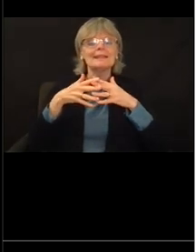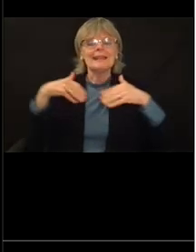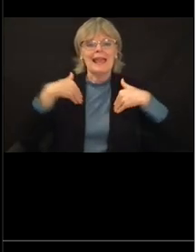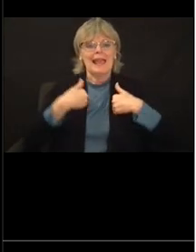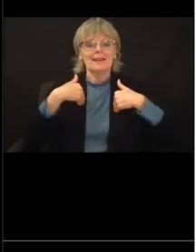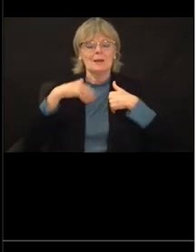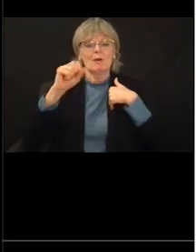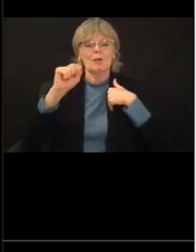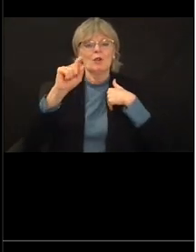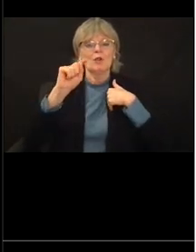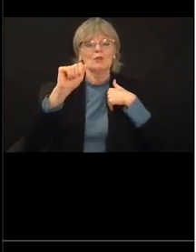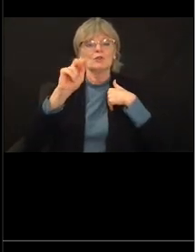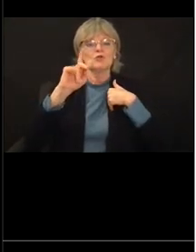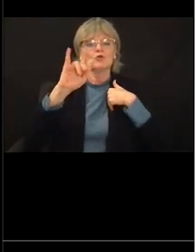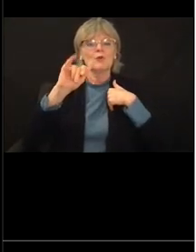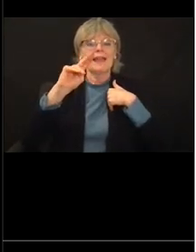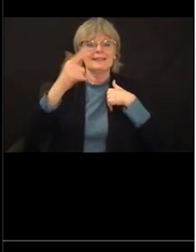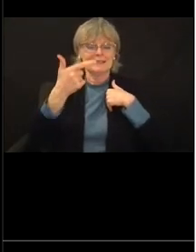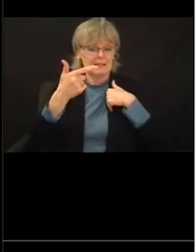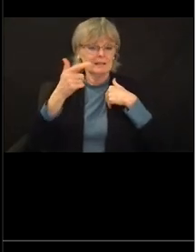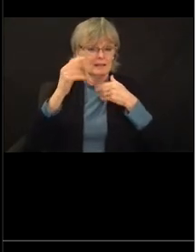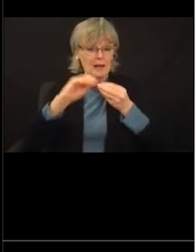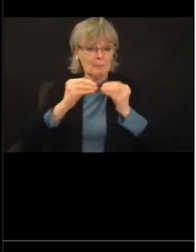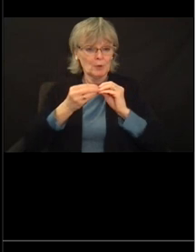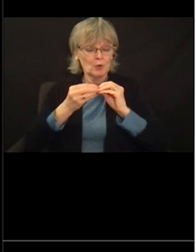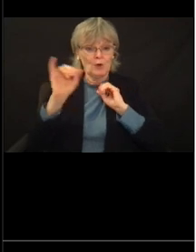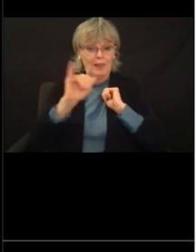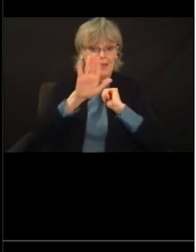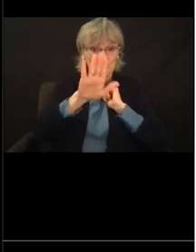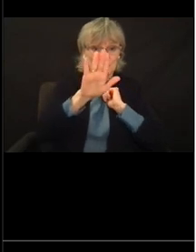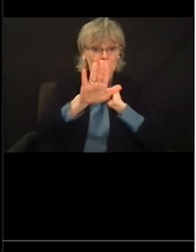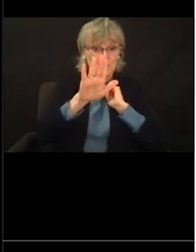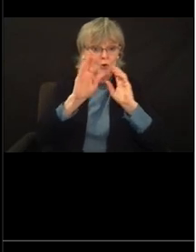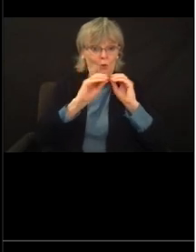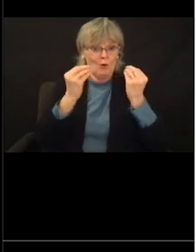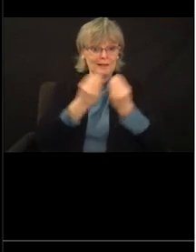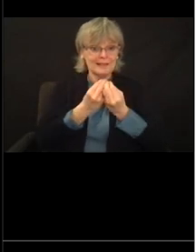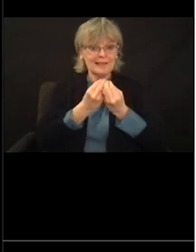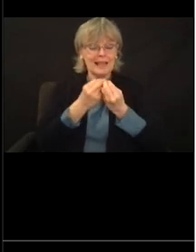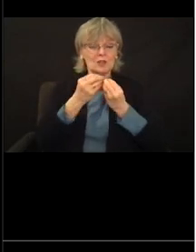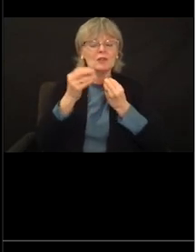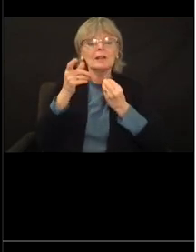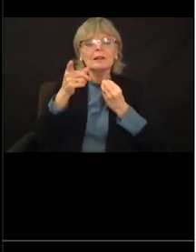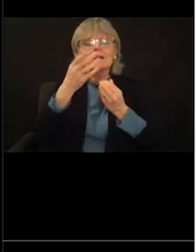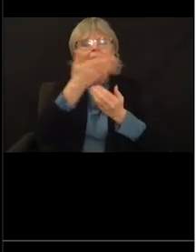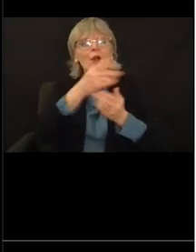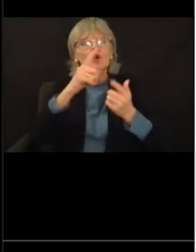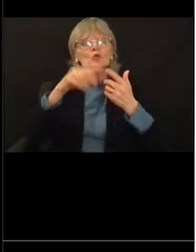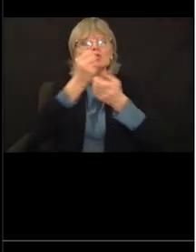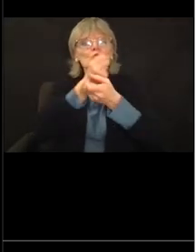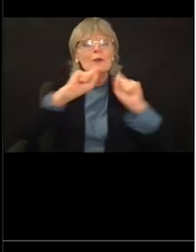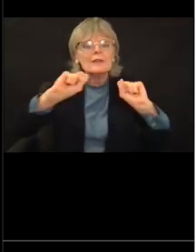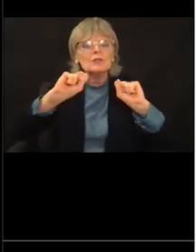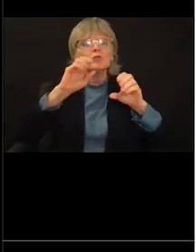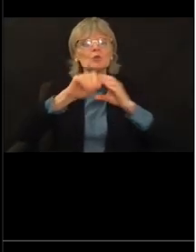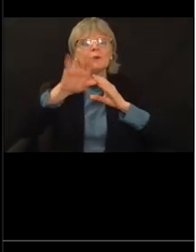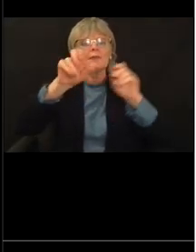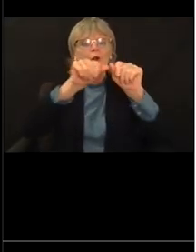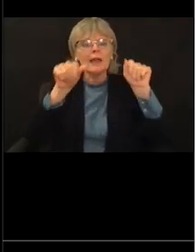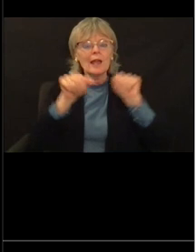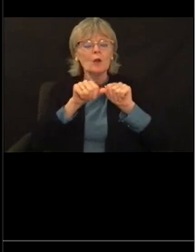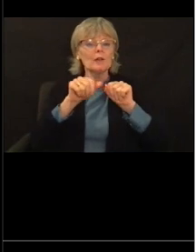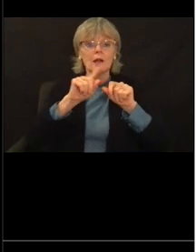call, because just like Wendy's organization is there to help rescue in their area, there are people